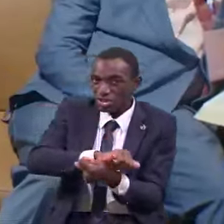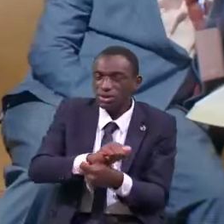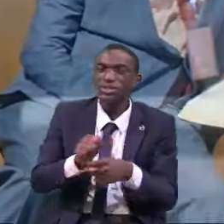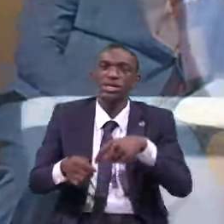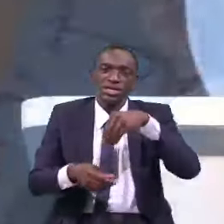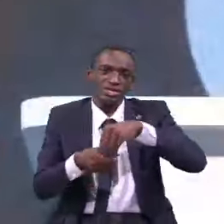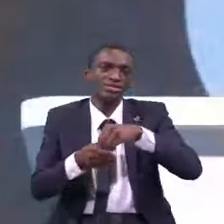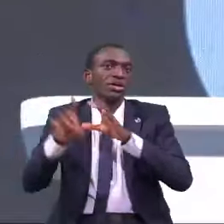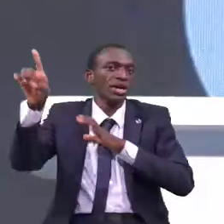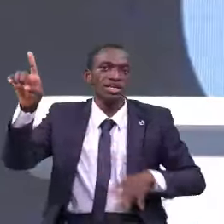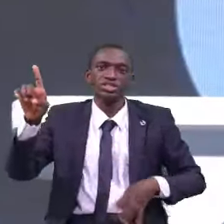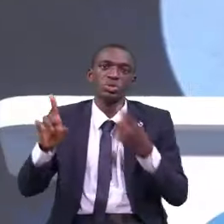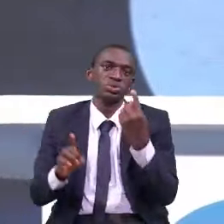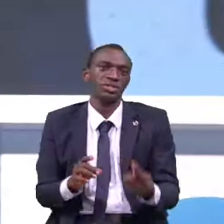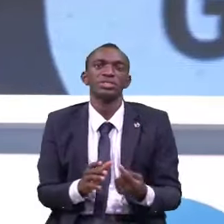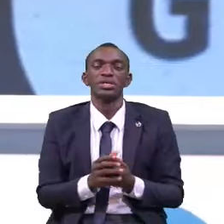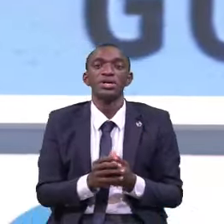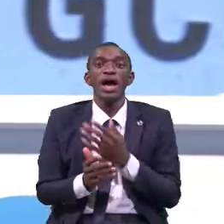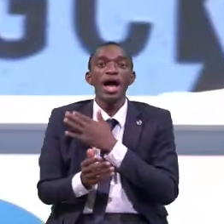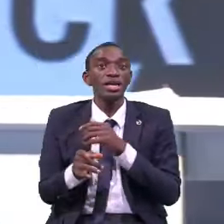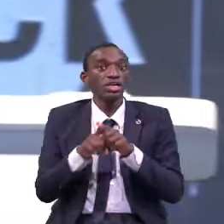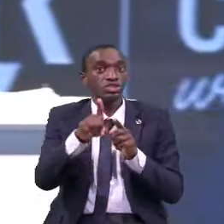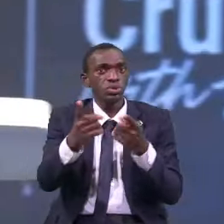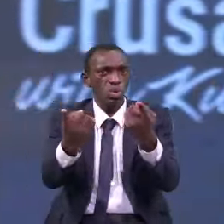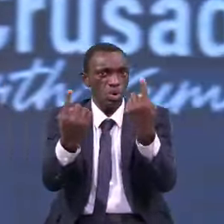him, and you say, Lord, cleanse me.